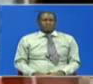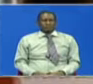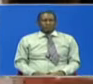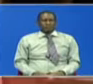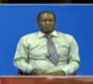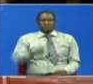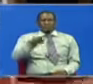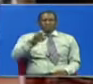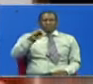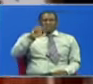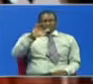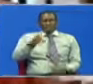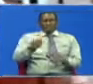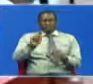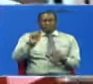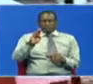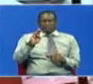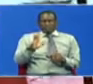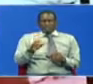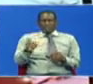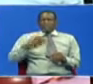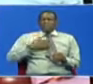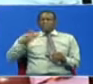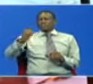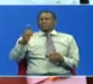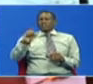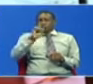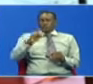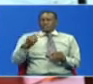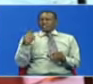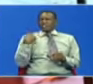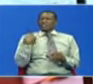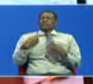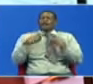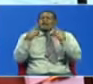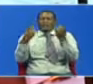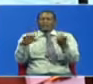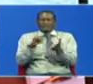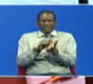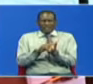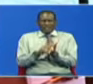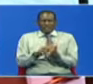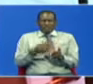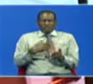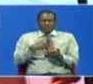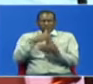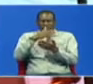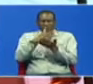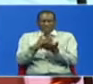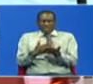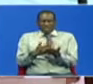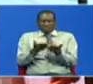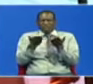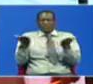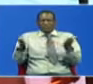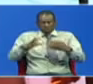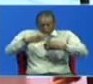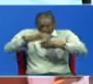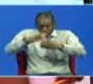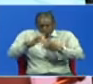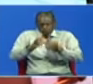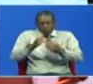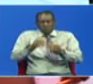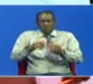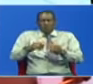Nancy Okware kutoka KBC. Swali langu la kwanza ni hapo jana ulitangaza kwamba kuna baadhi ya vifaa vya kupima virusi